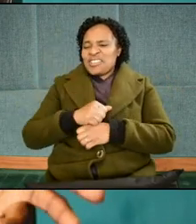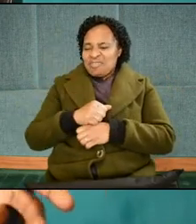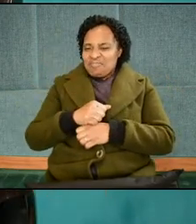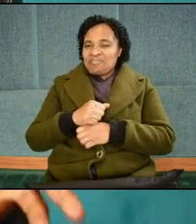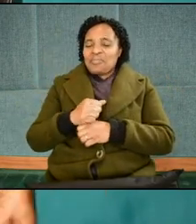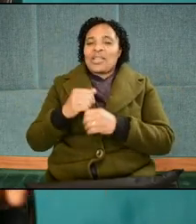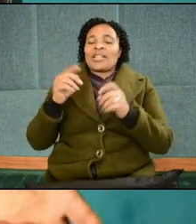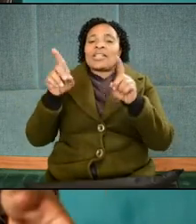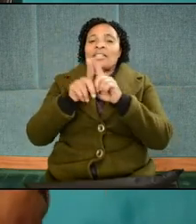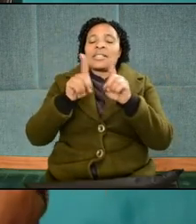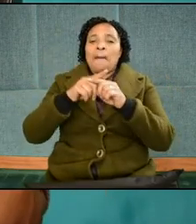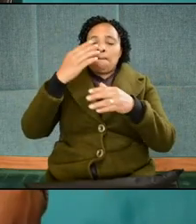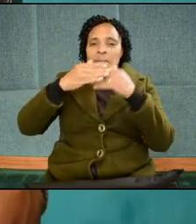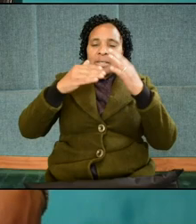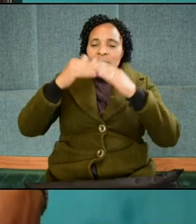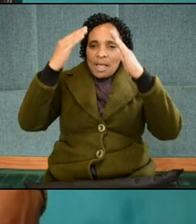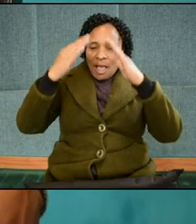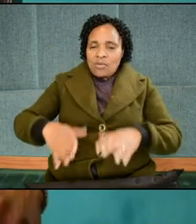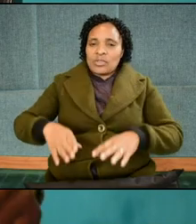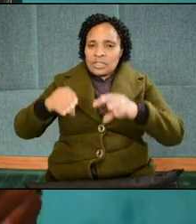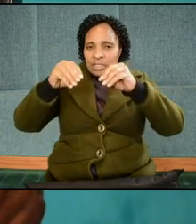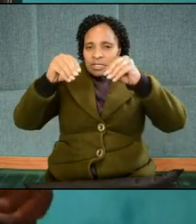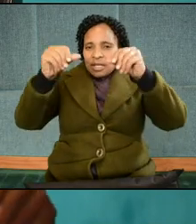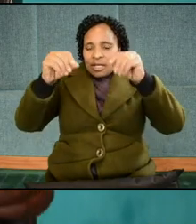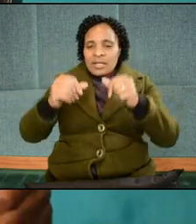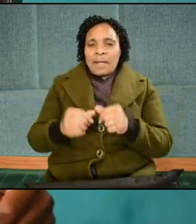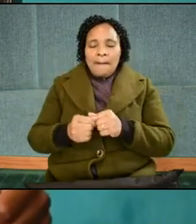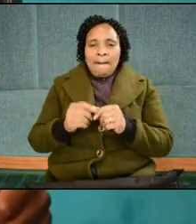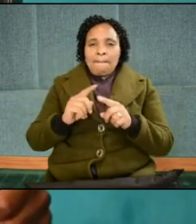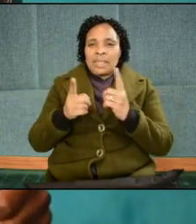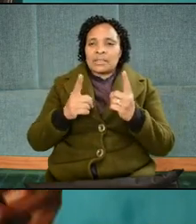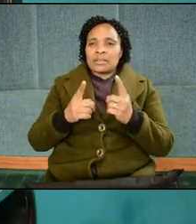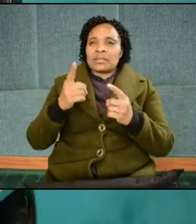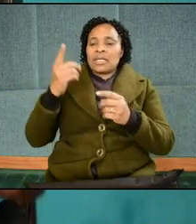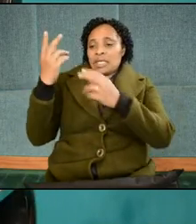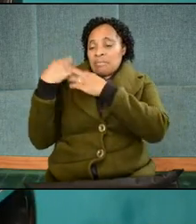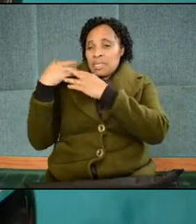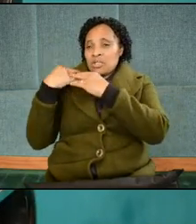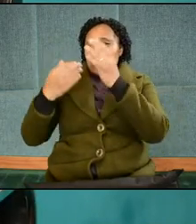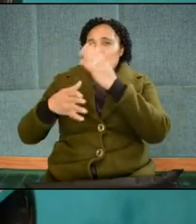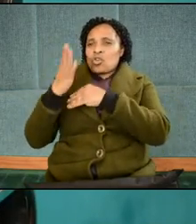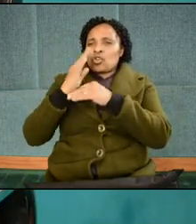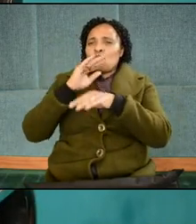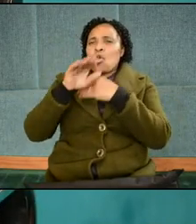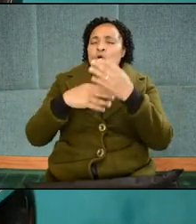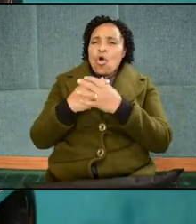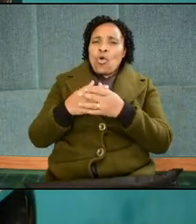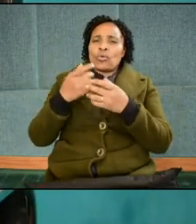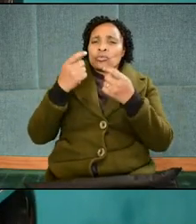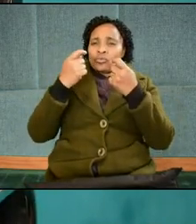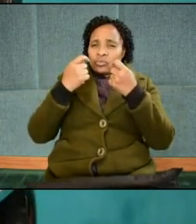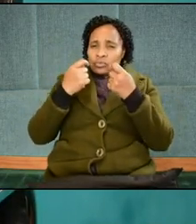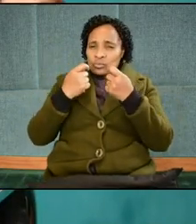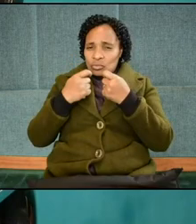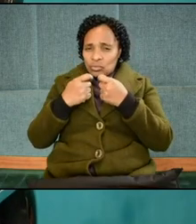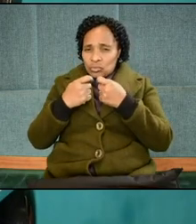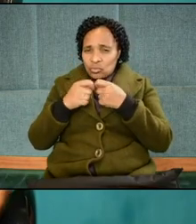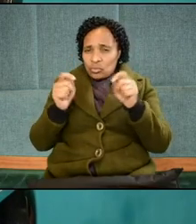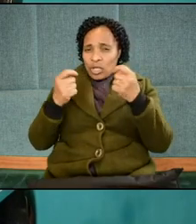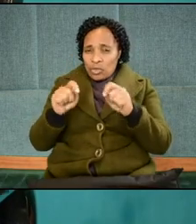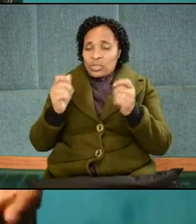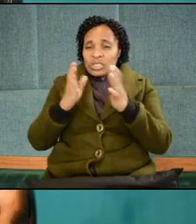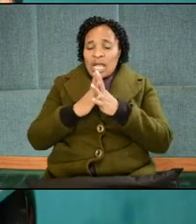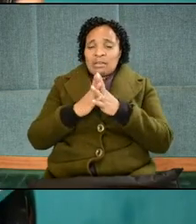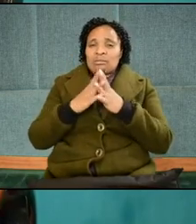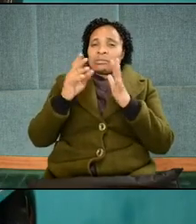says. It's like building a house on sand. Mm. But by relying on God, all these temptations that face us every single